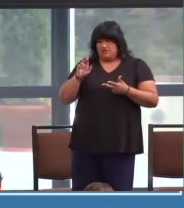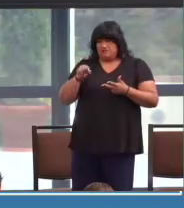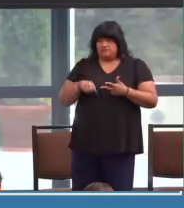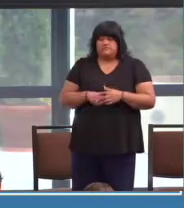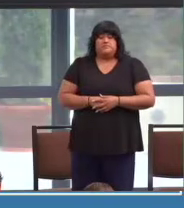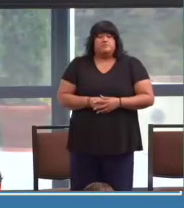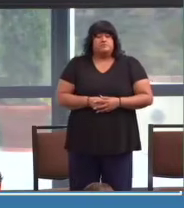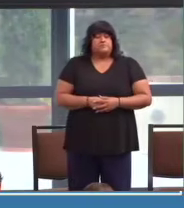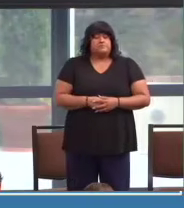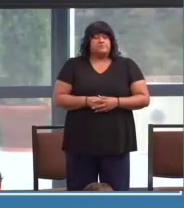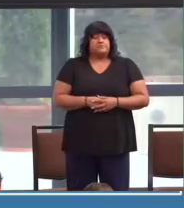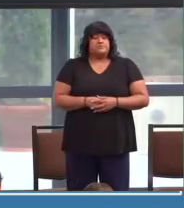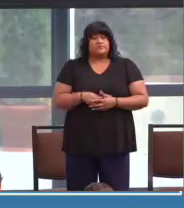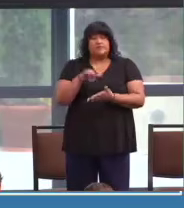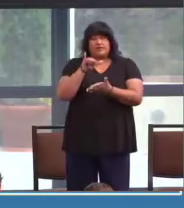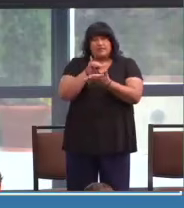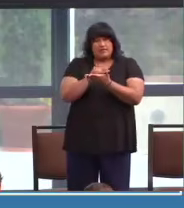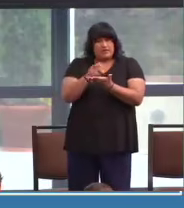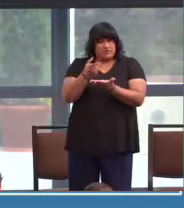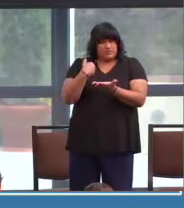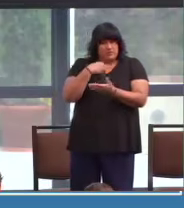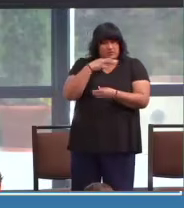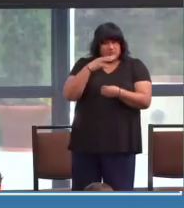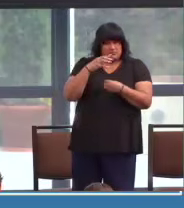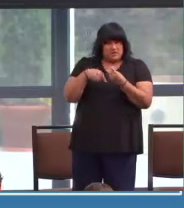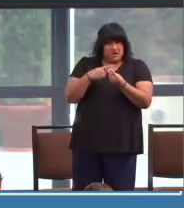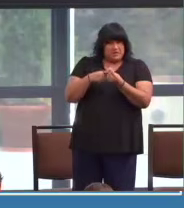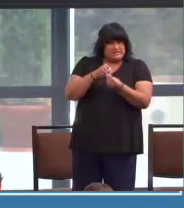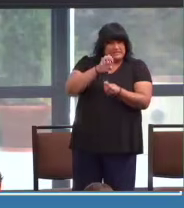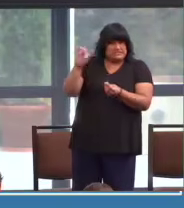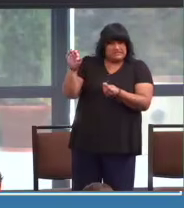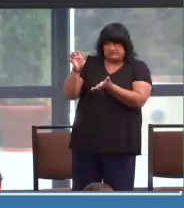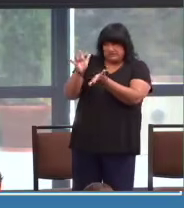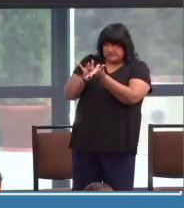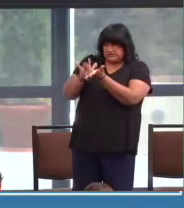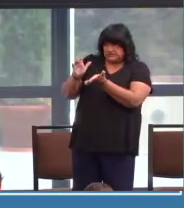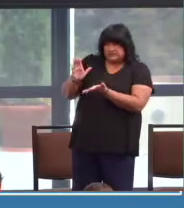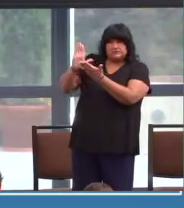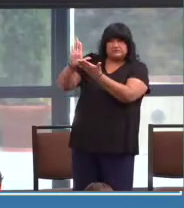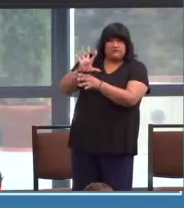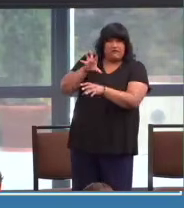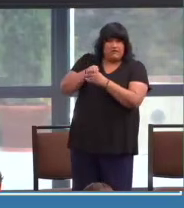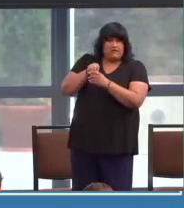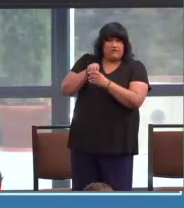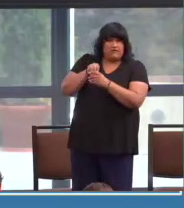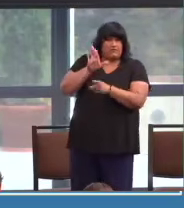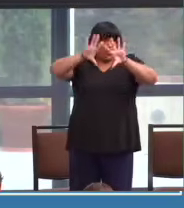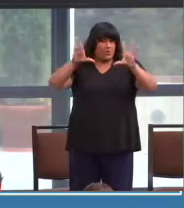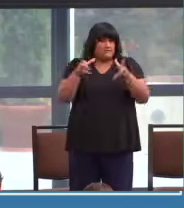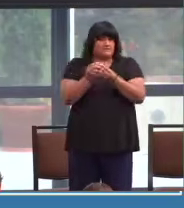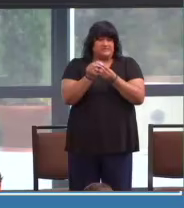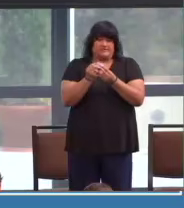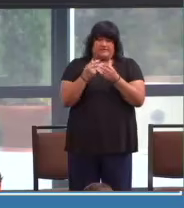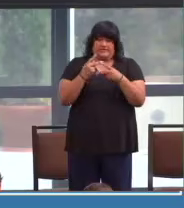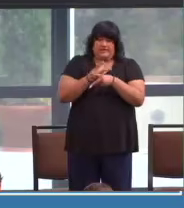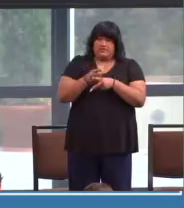on the addition of Eastern or alternative medicine into their holistic care. They found personally that